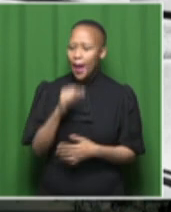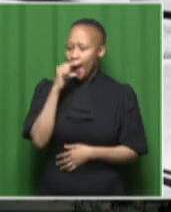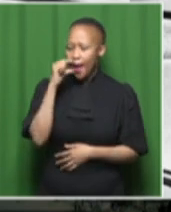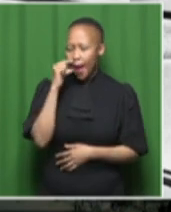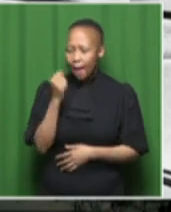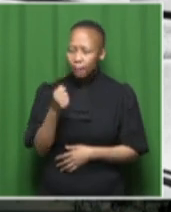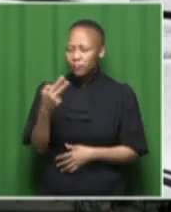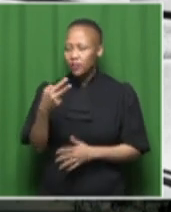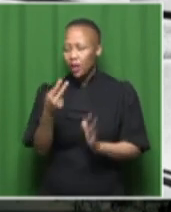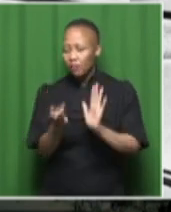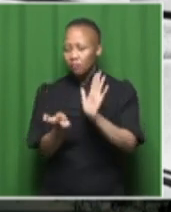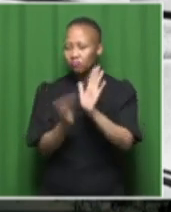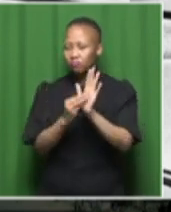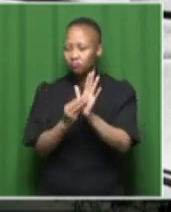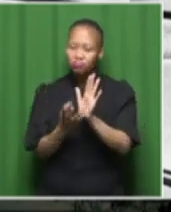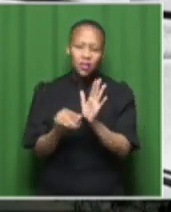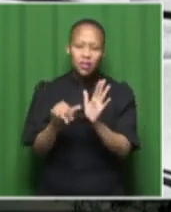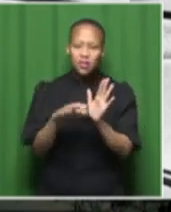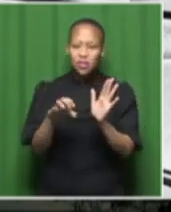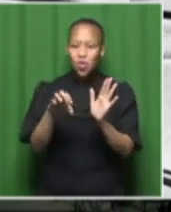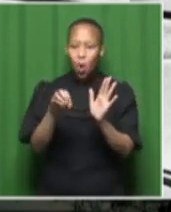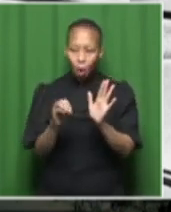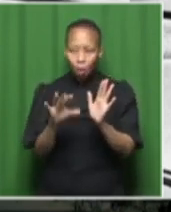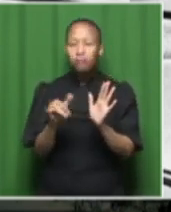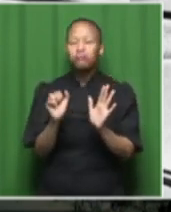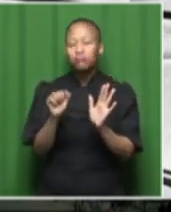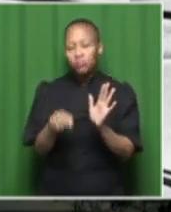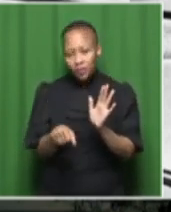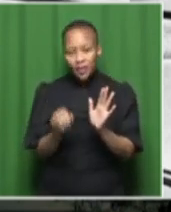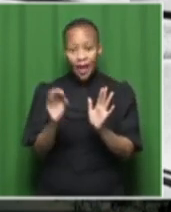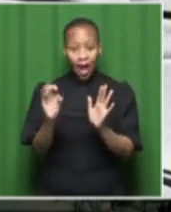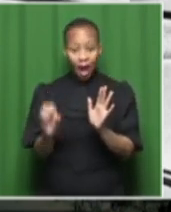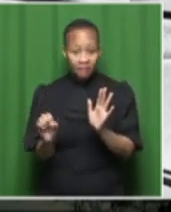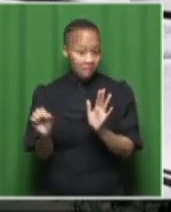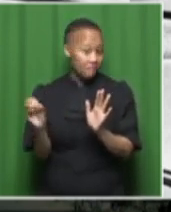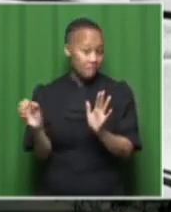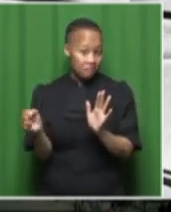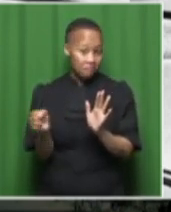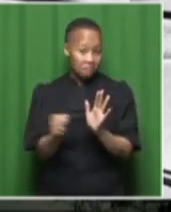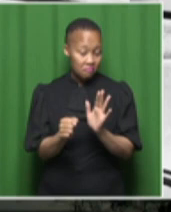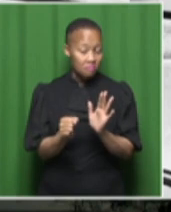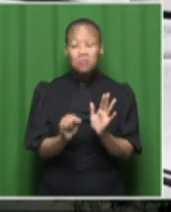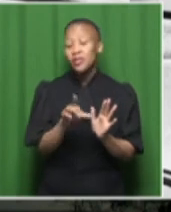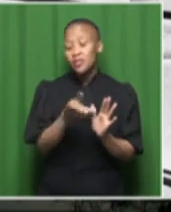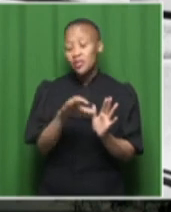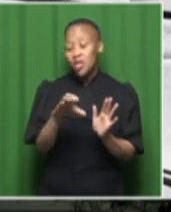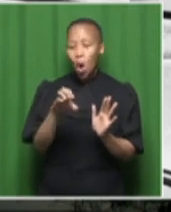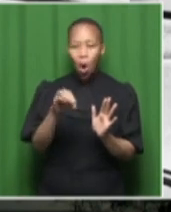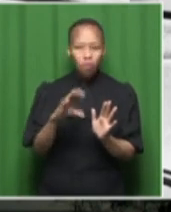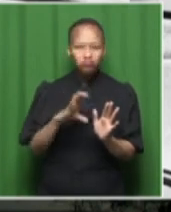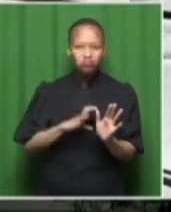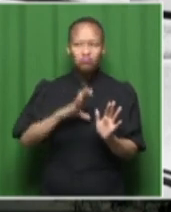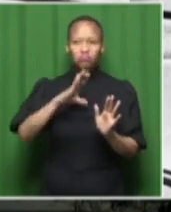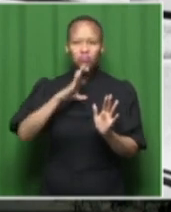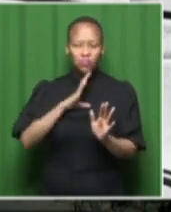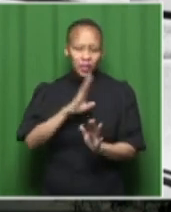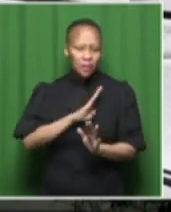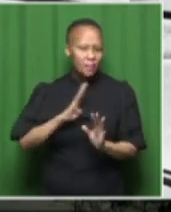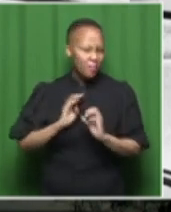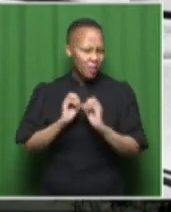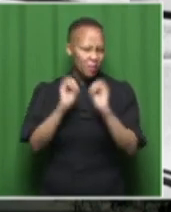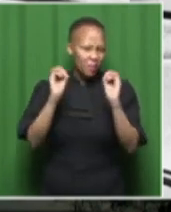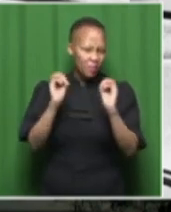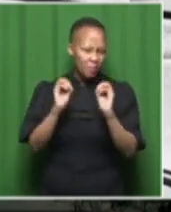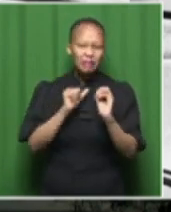put forward, you have a CEO who comes in who perhaps may not have the confidence of the board, and that person